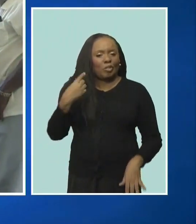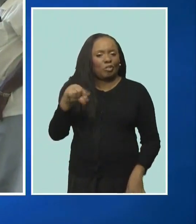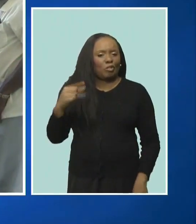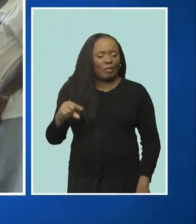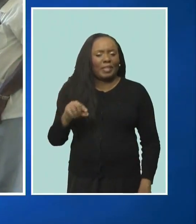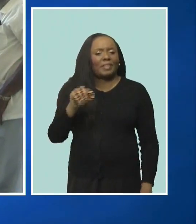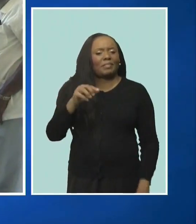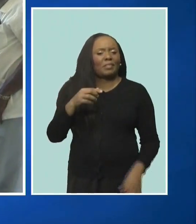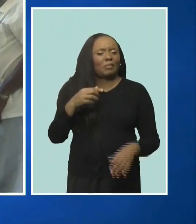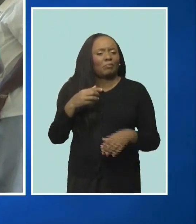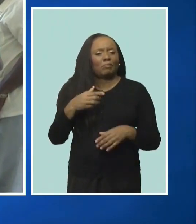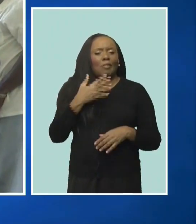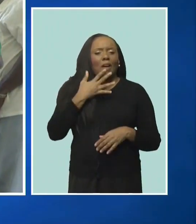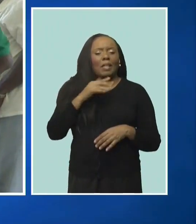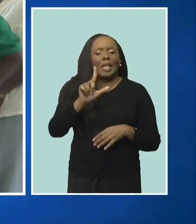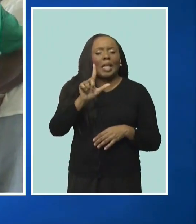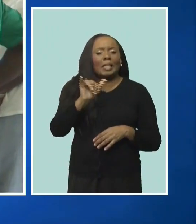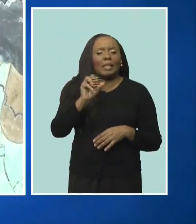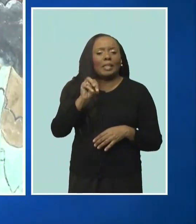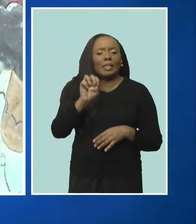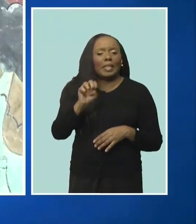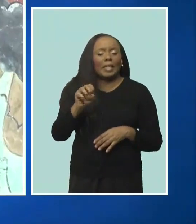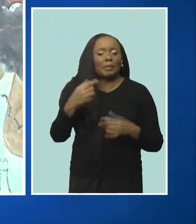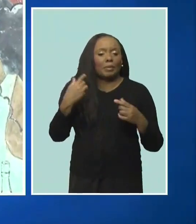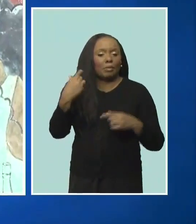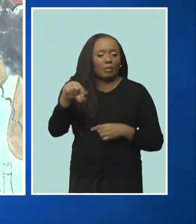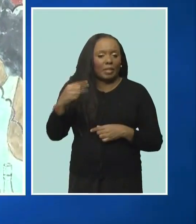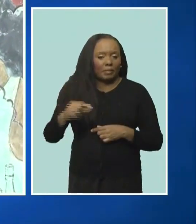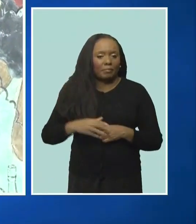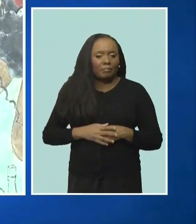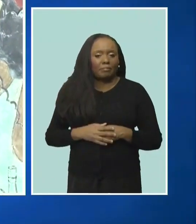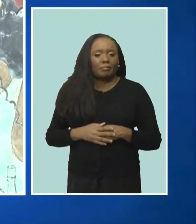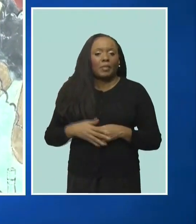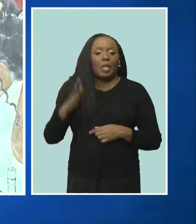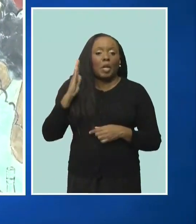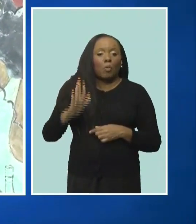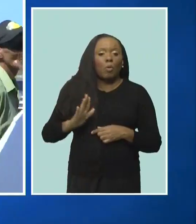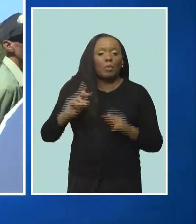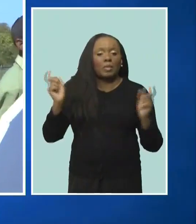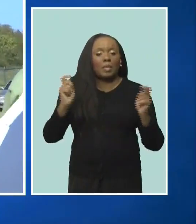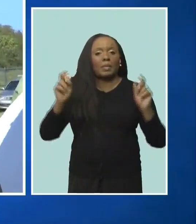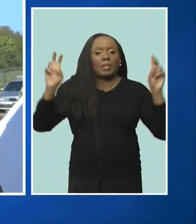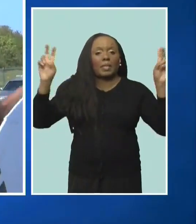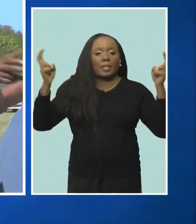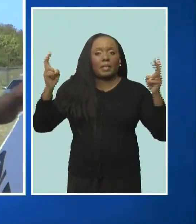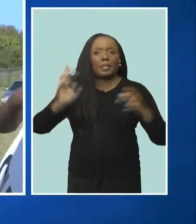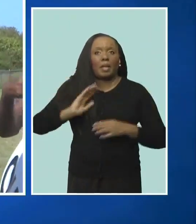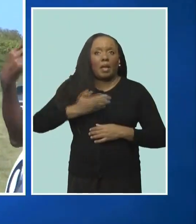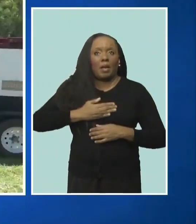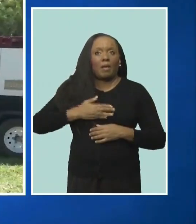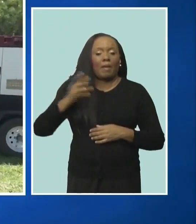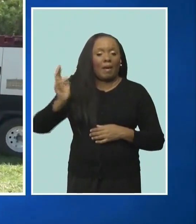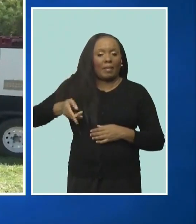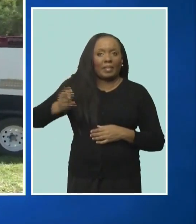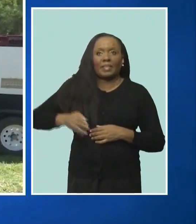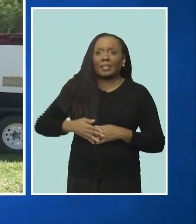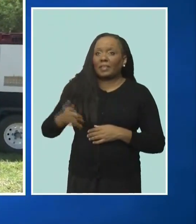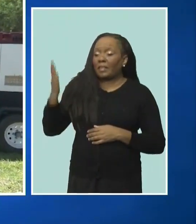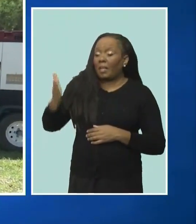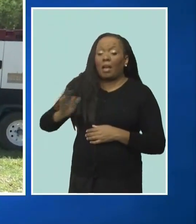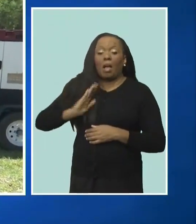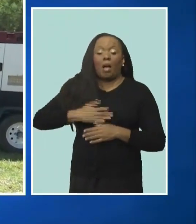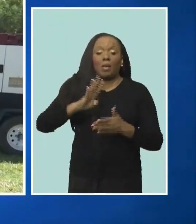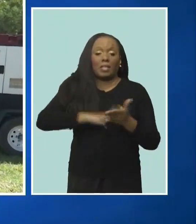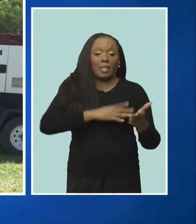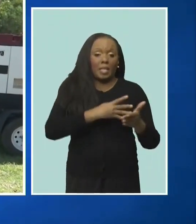month-long celebrations for Regathering 2025 under the theme Heritage. Our schedule for 2025 was